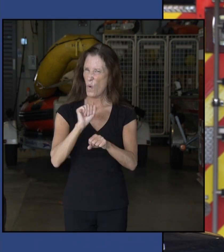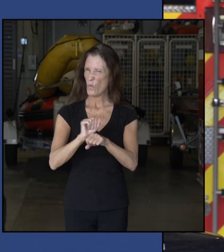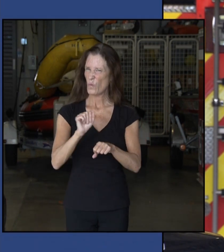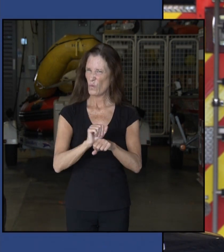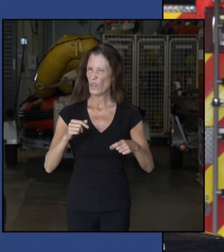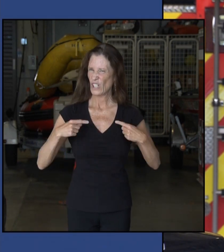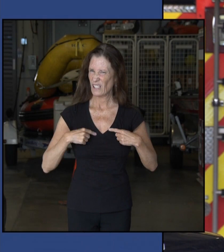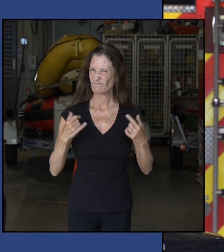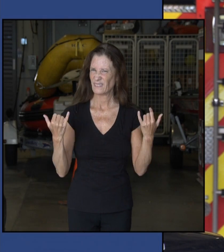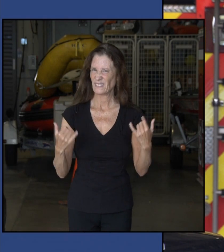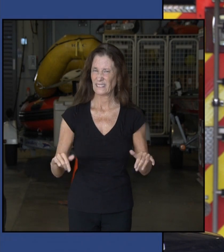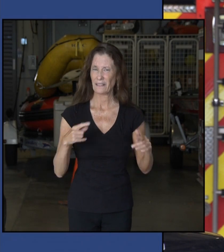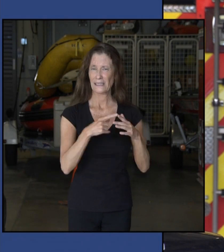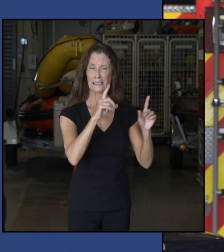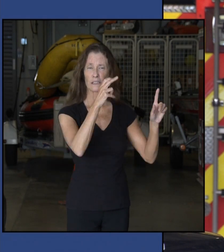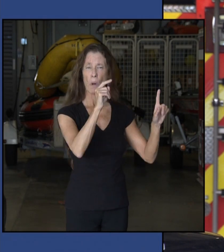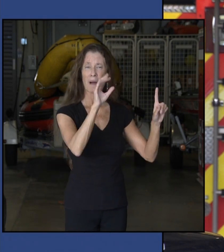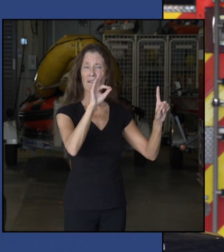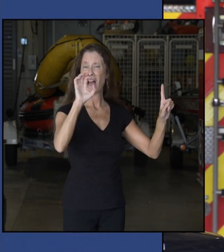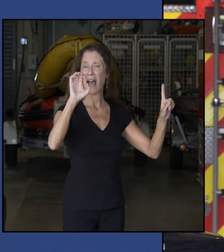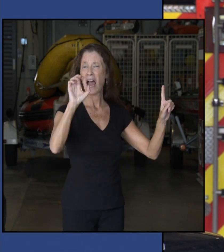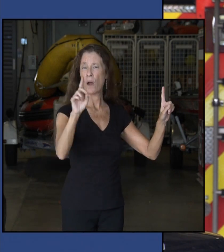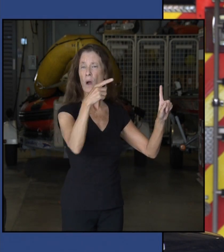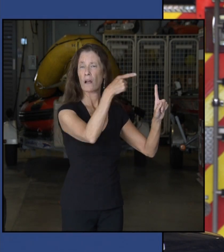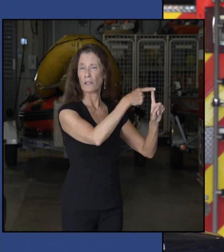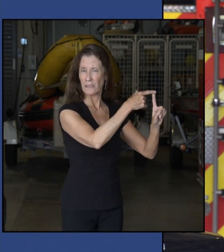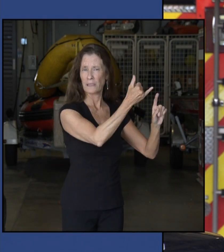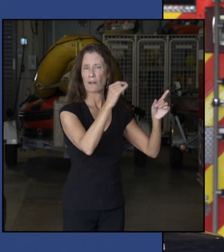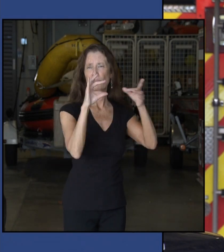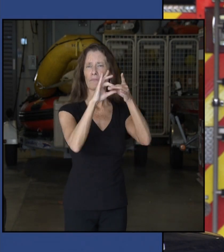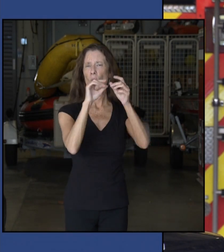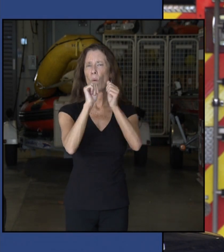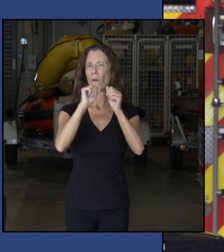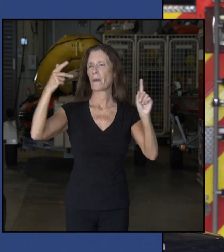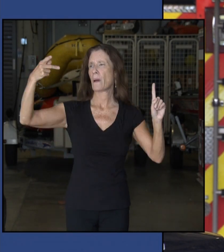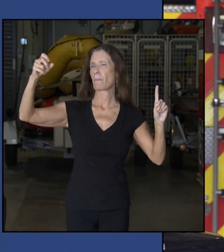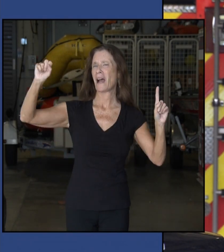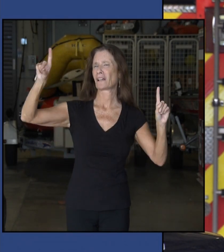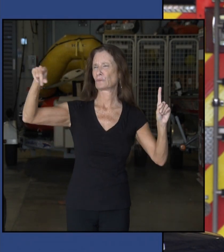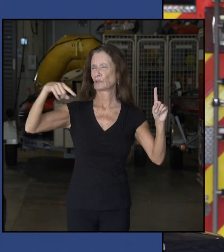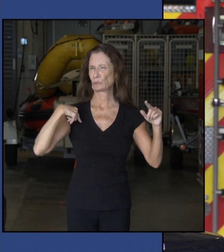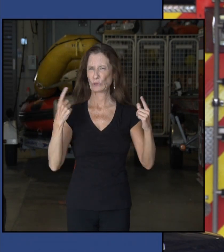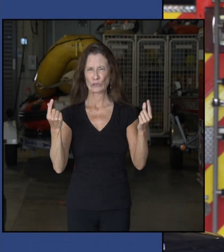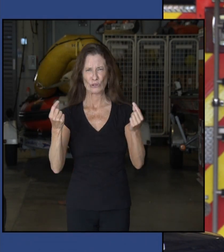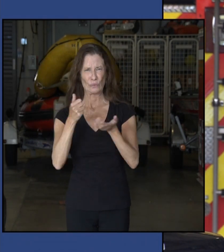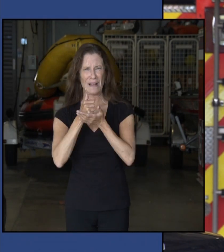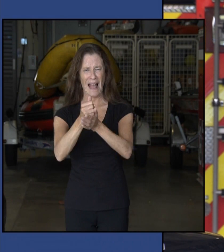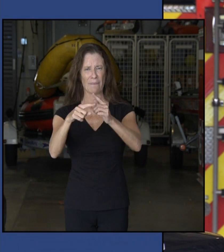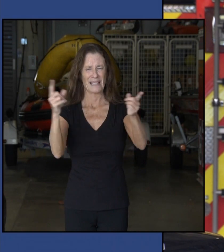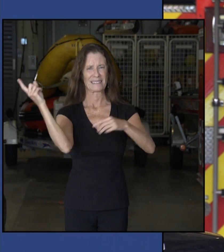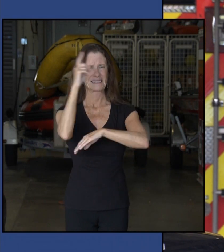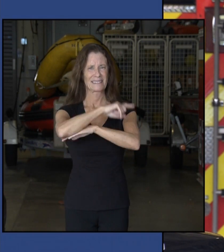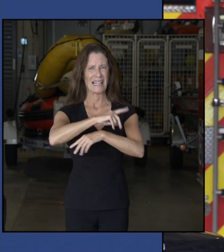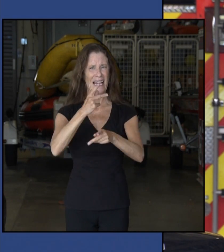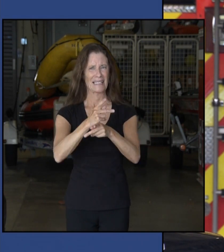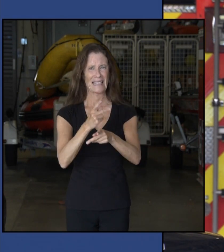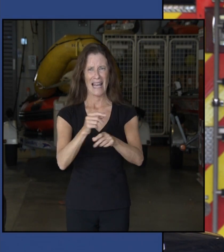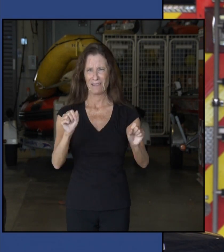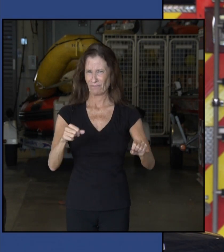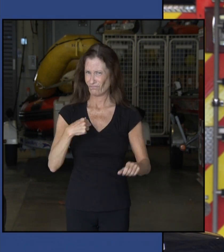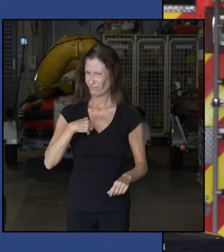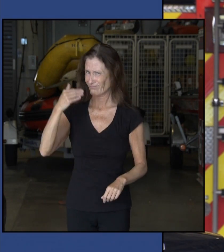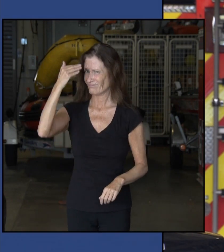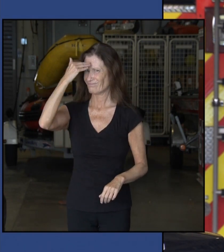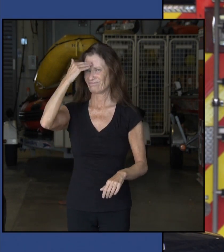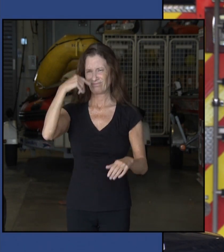study to figure out exactly what the need is and how we can intervene in a maybe even more robust fashion. But again, this